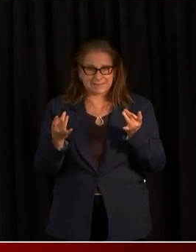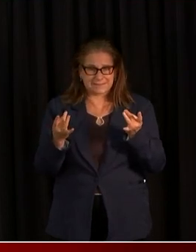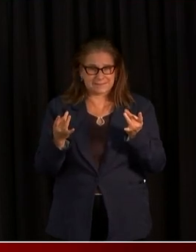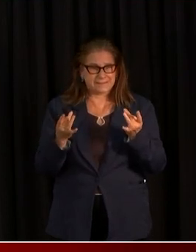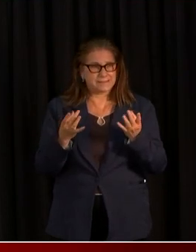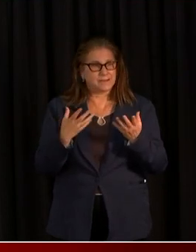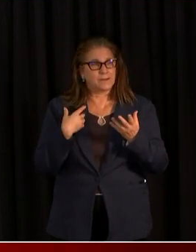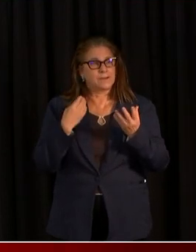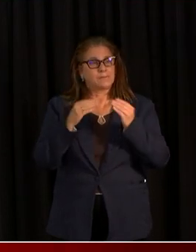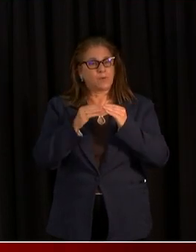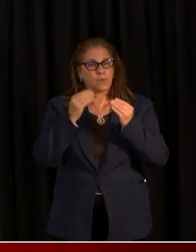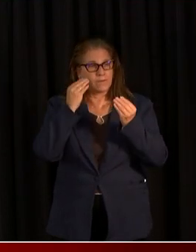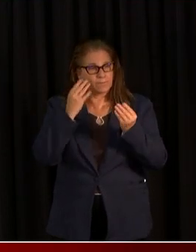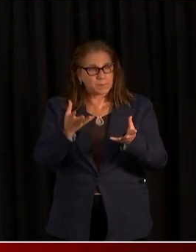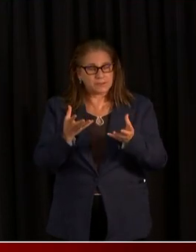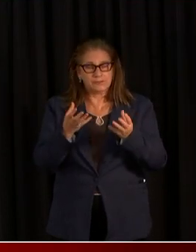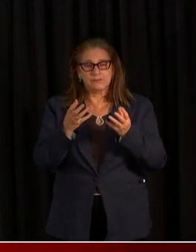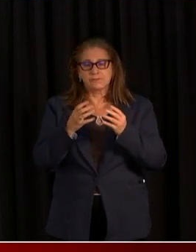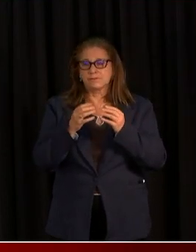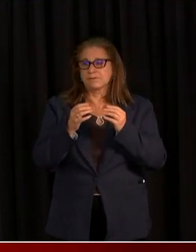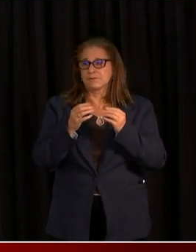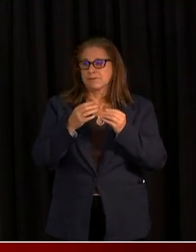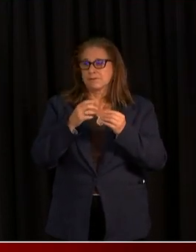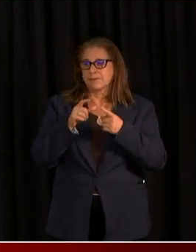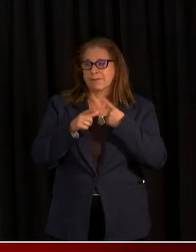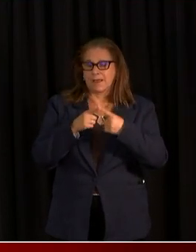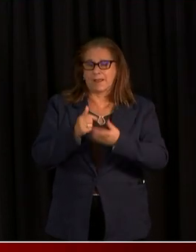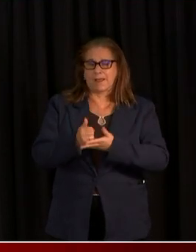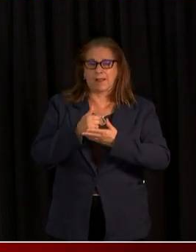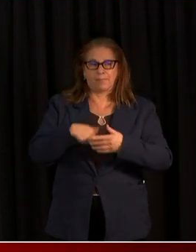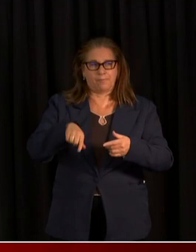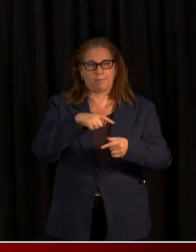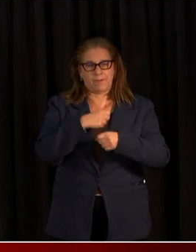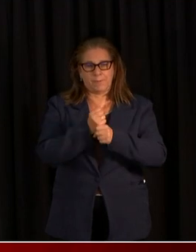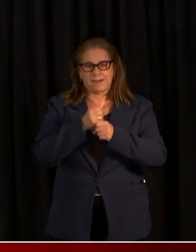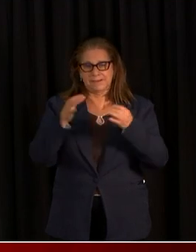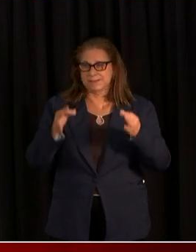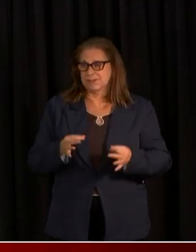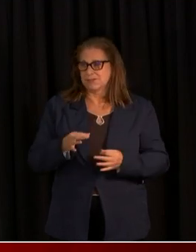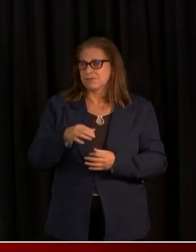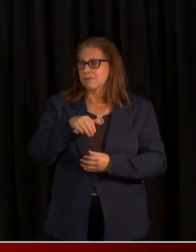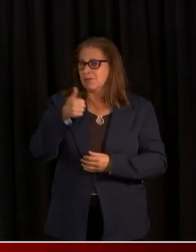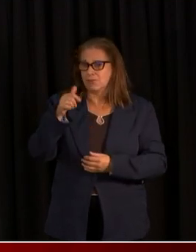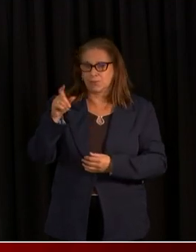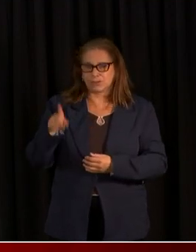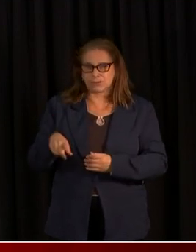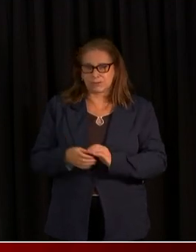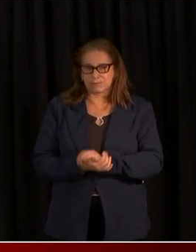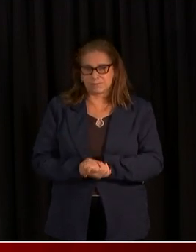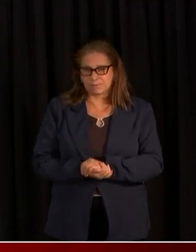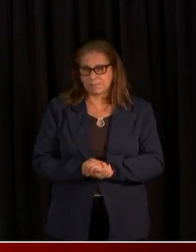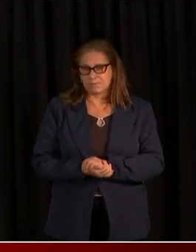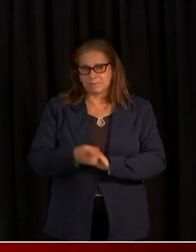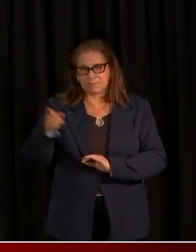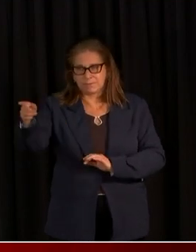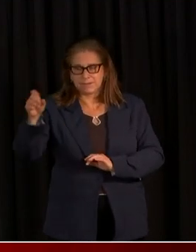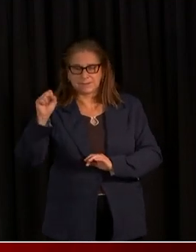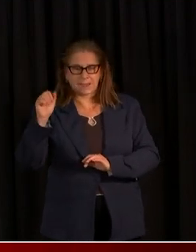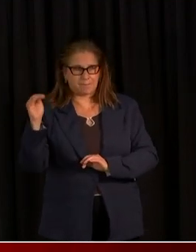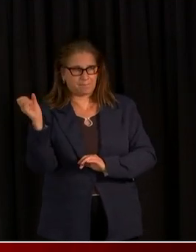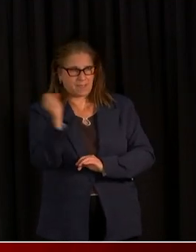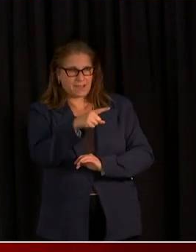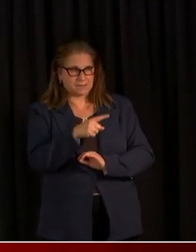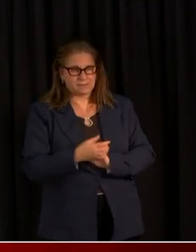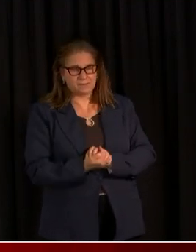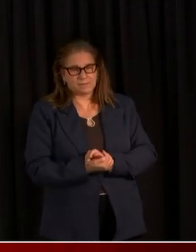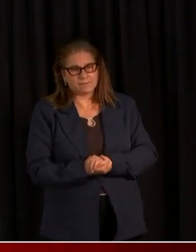information that we have. Yes. Yes, Mayor. A group that seems to be linked to